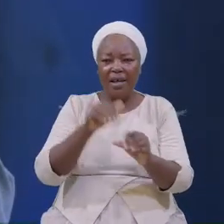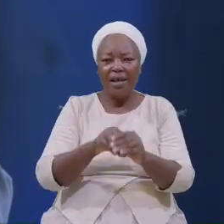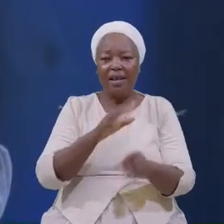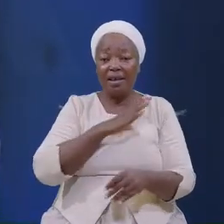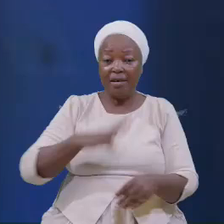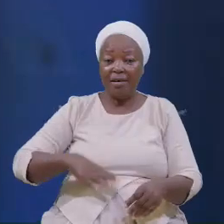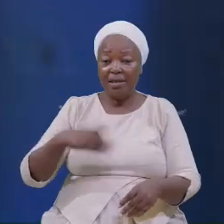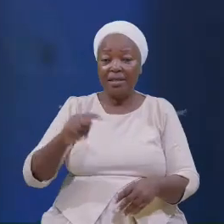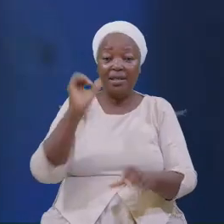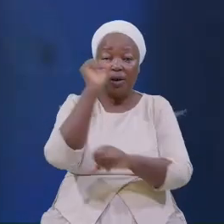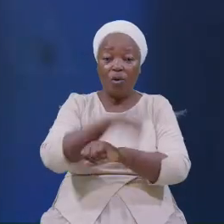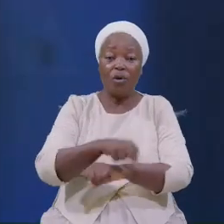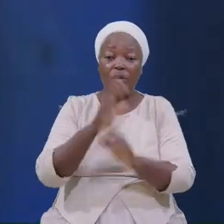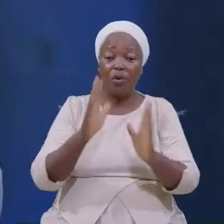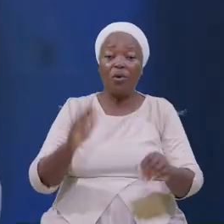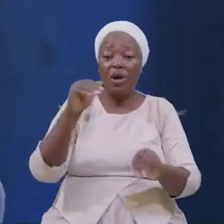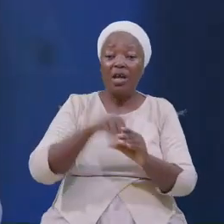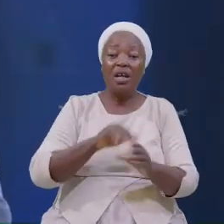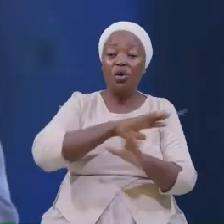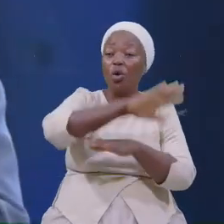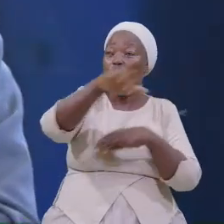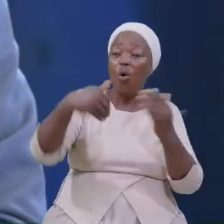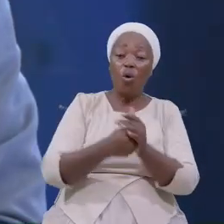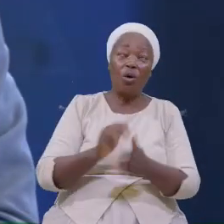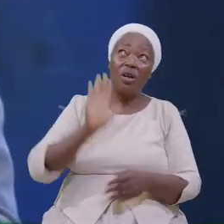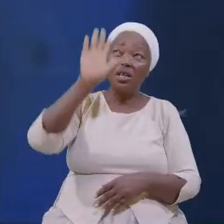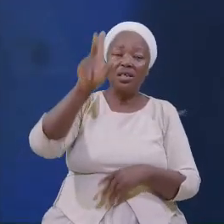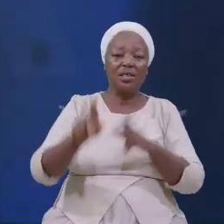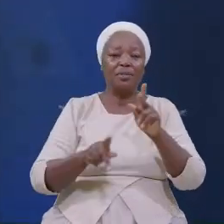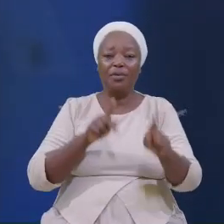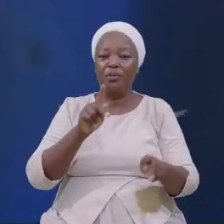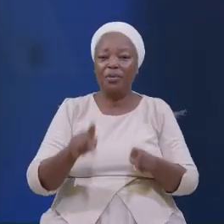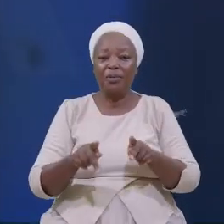conqueror, in all his subjects.